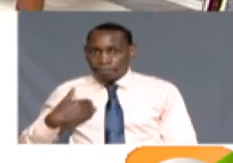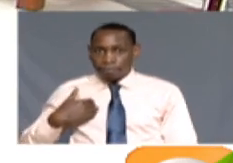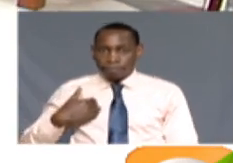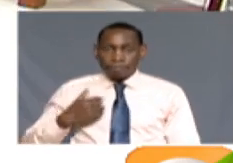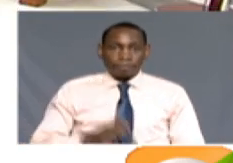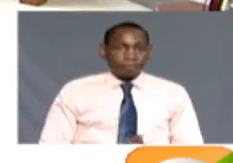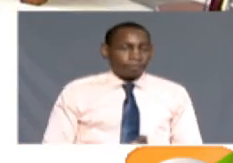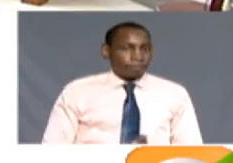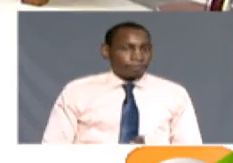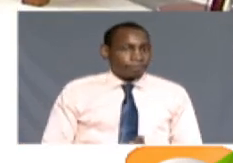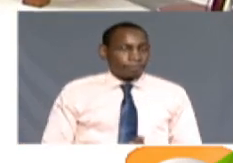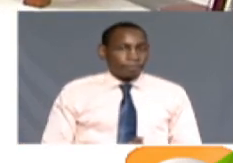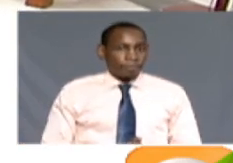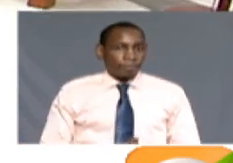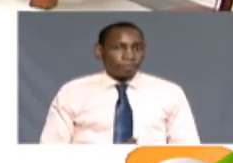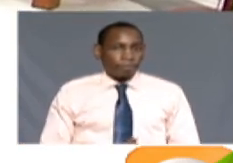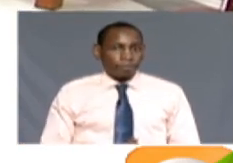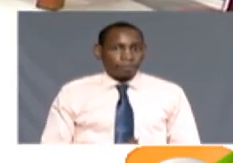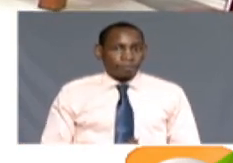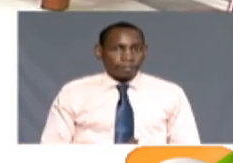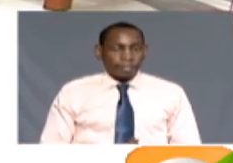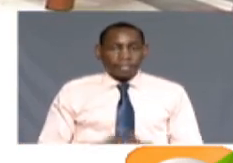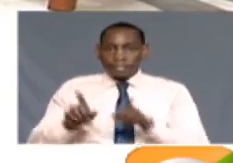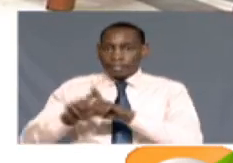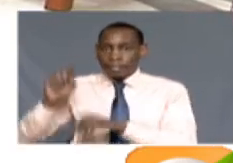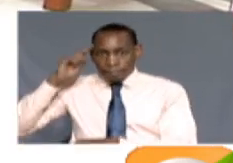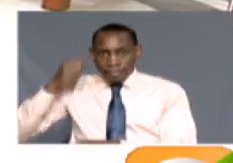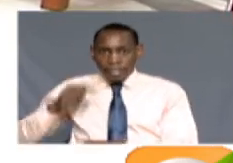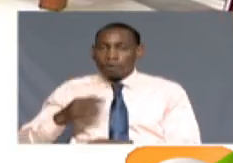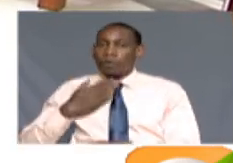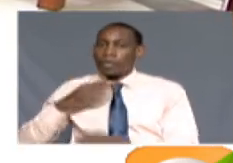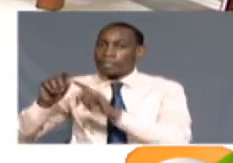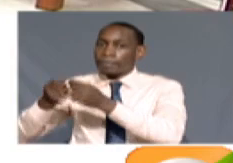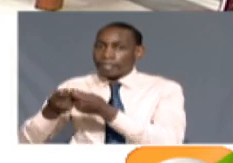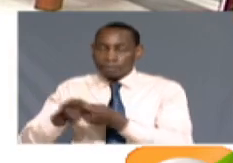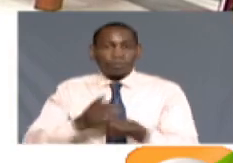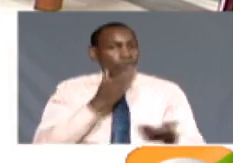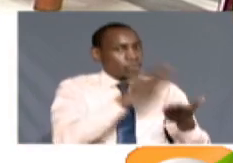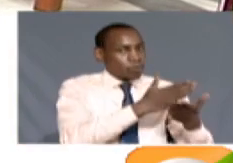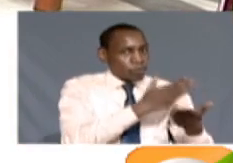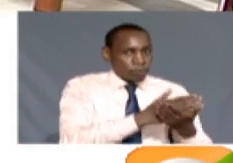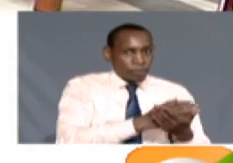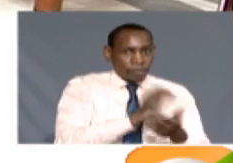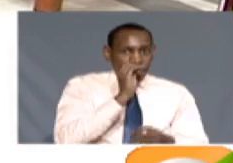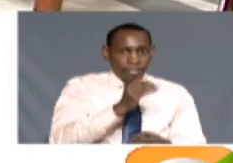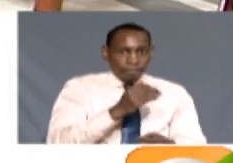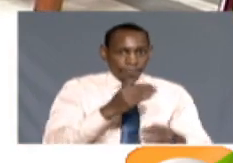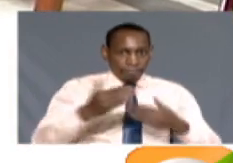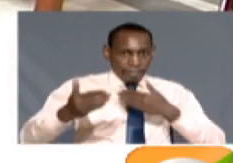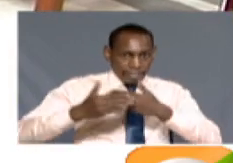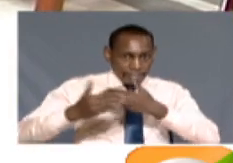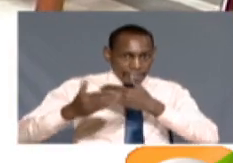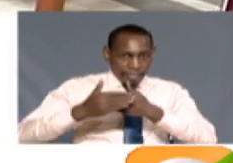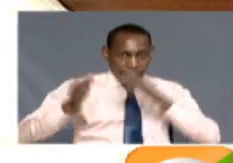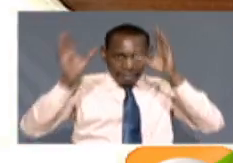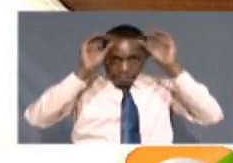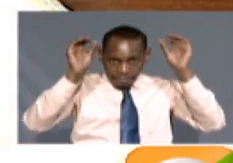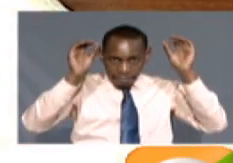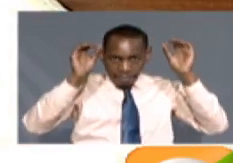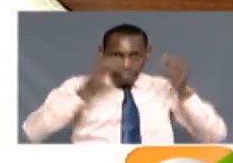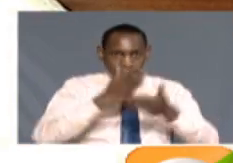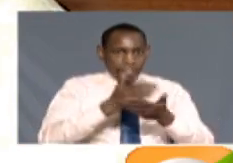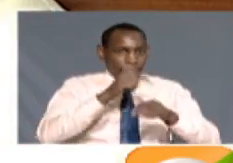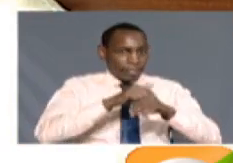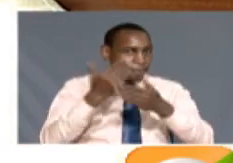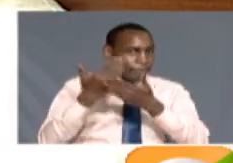insecure people. Yeah. Yeah. And they think you're going to spoil for them. Absolutely. If you move close, like